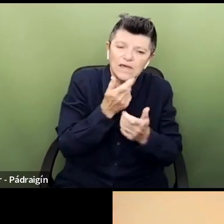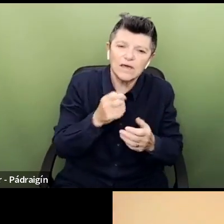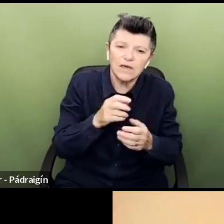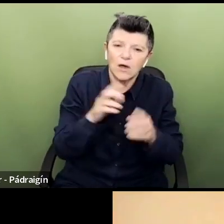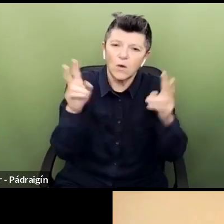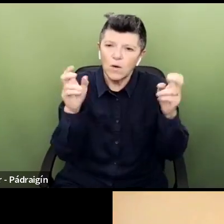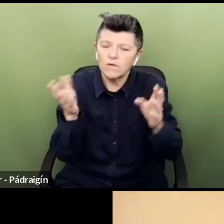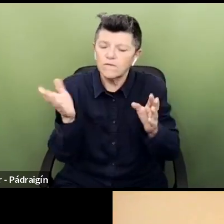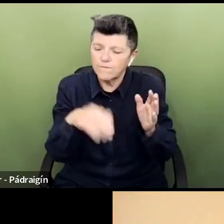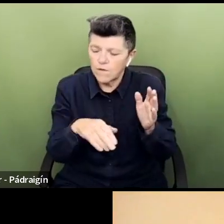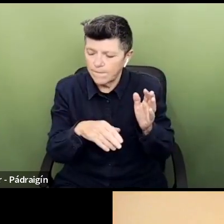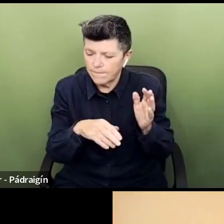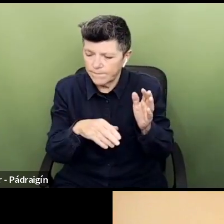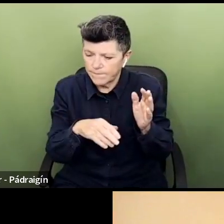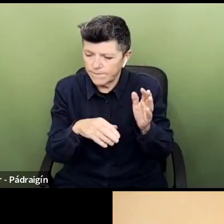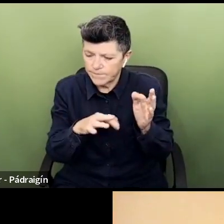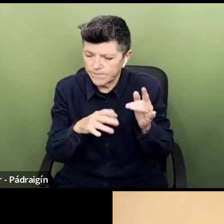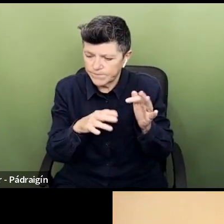is